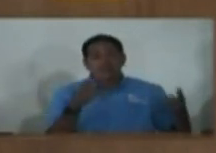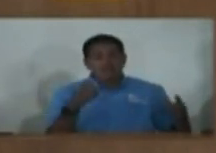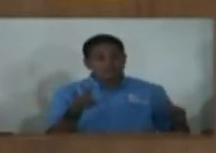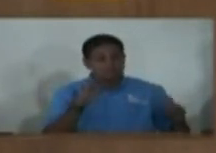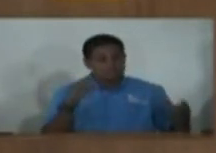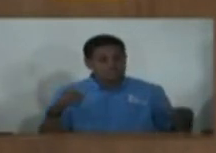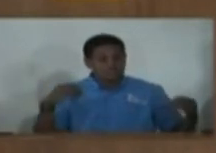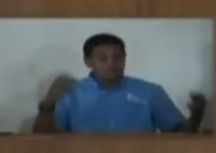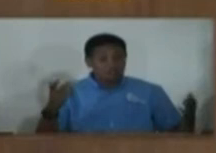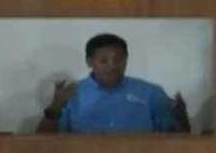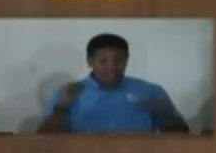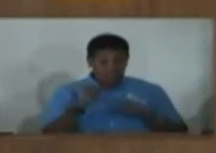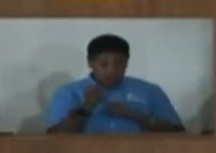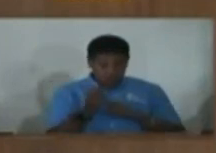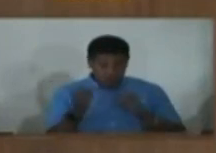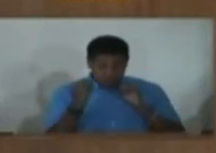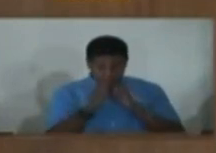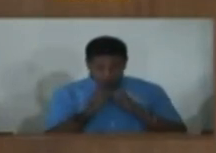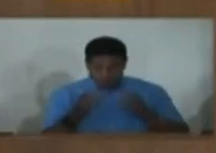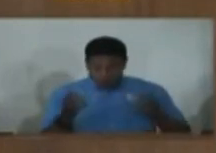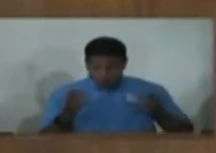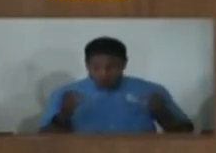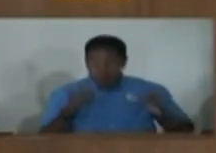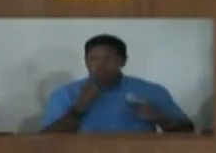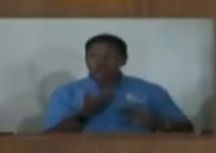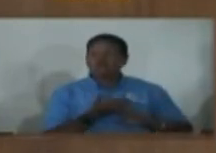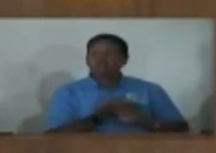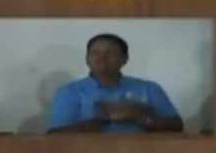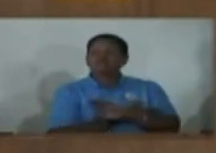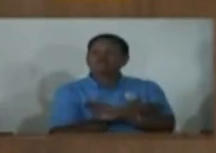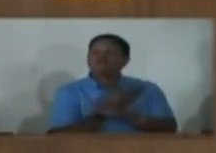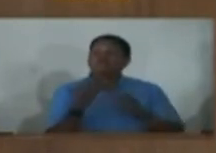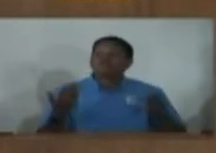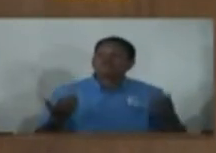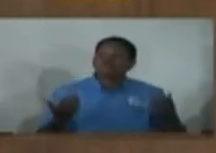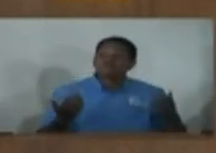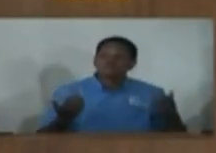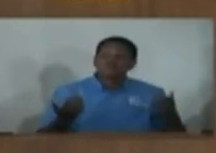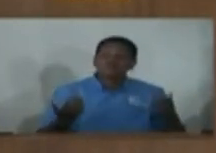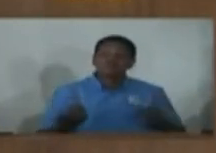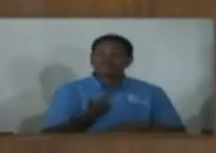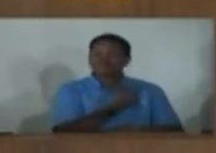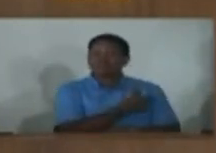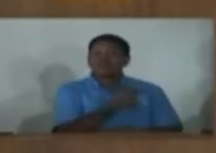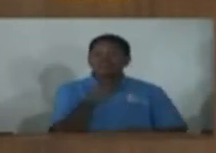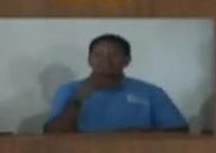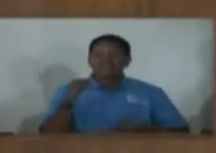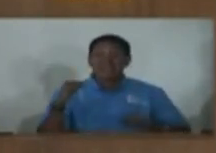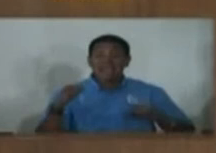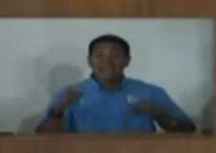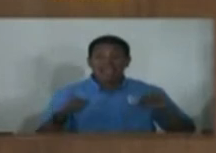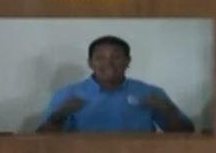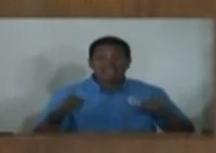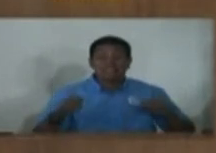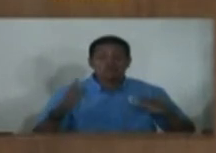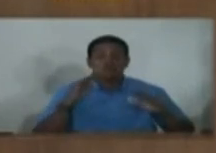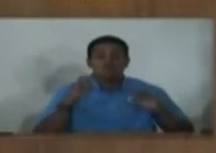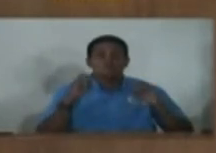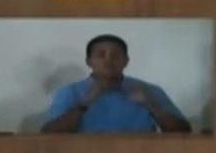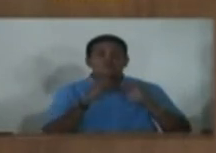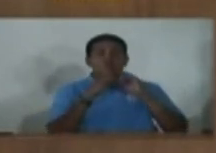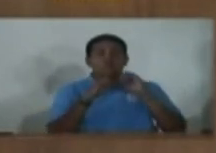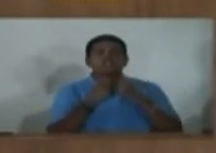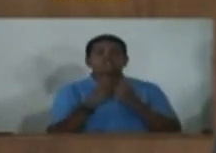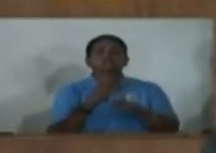supply situation improves, then vaccine hesitancy is going to be more and more the challenge